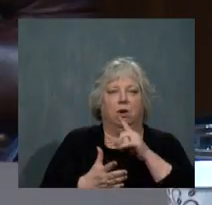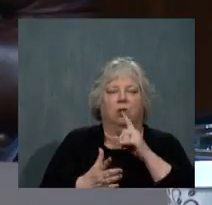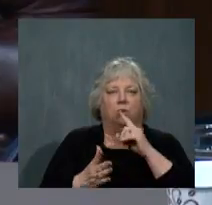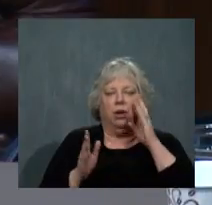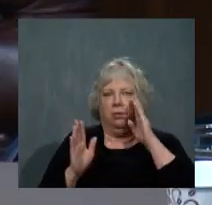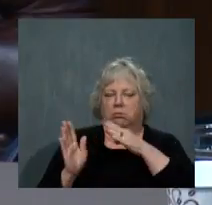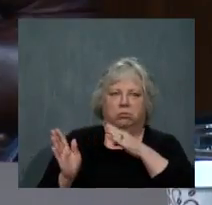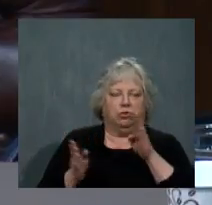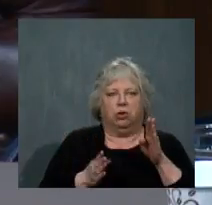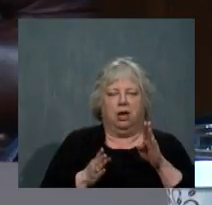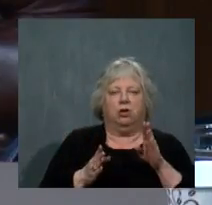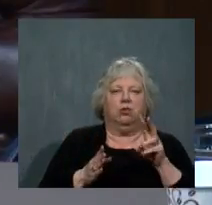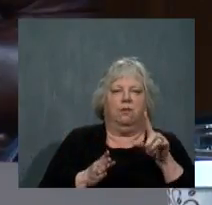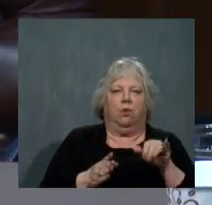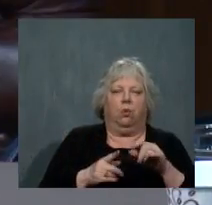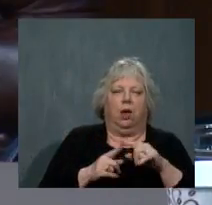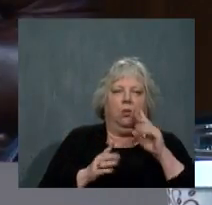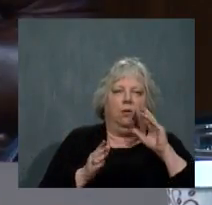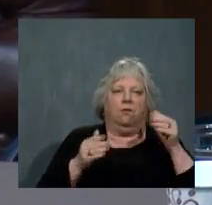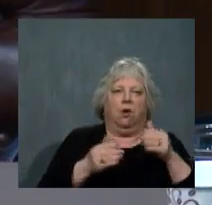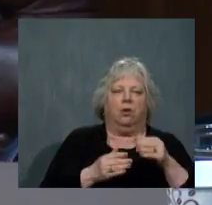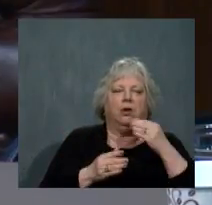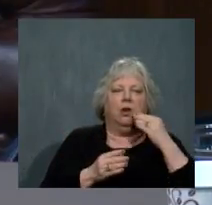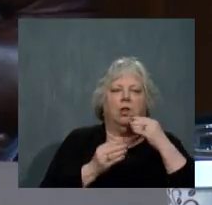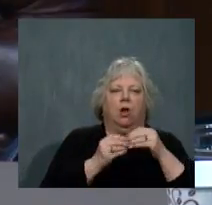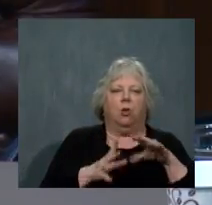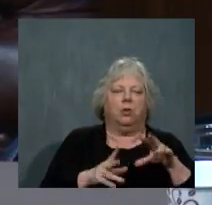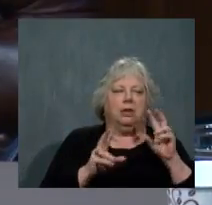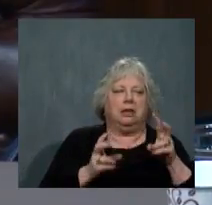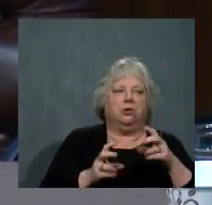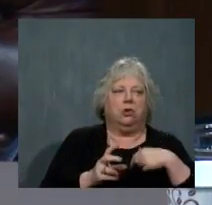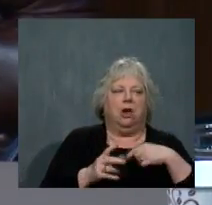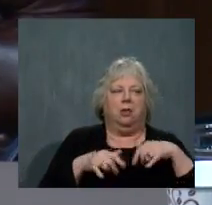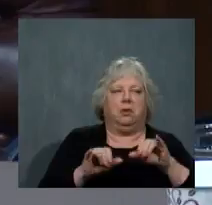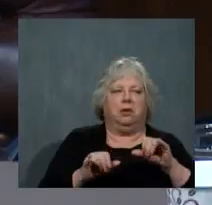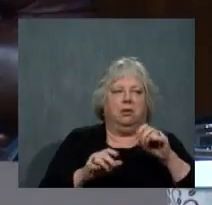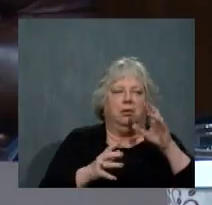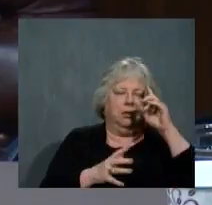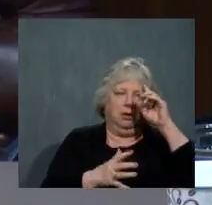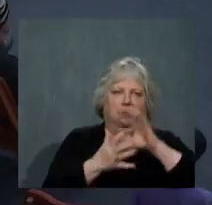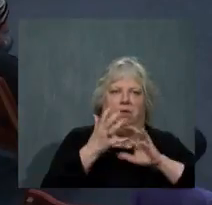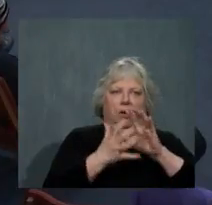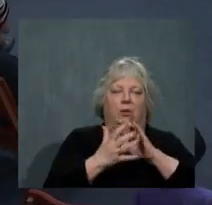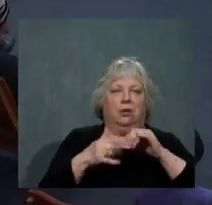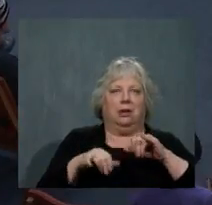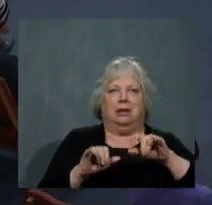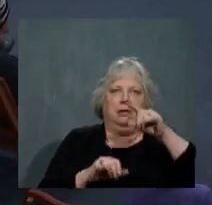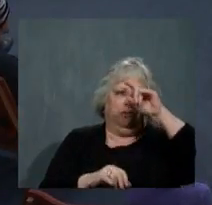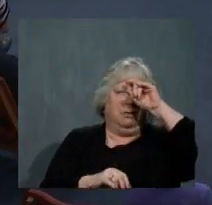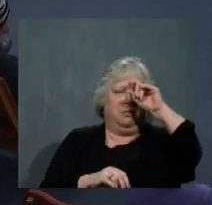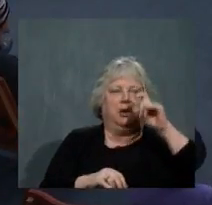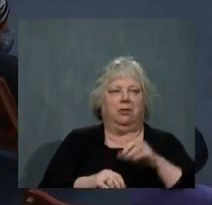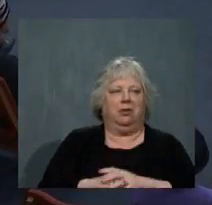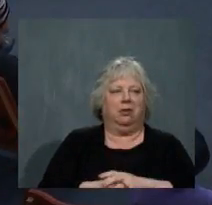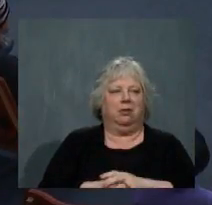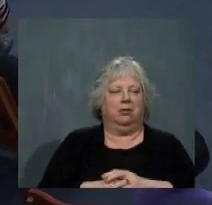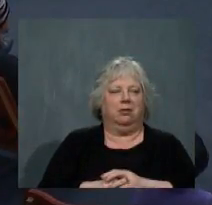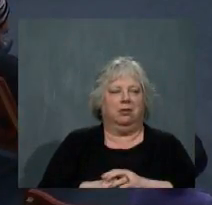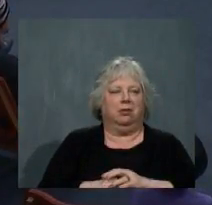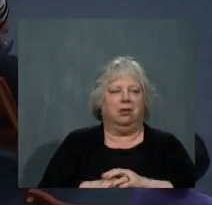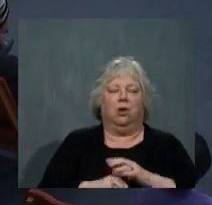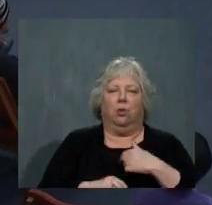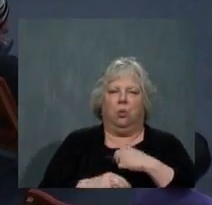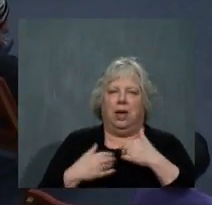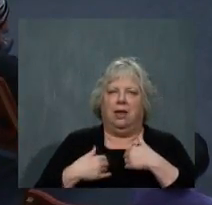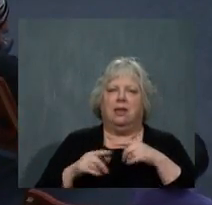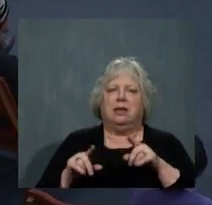change with respect to how we're dealing with this issue. I'm just still confused, still flummoxed, Lance. We didn't seem like we had the same emphasis when